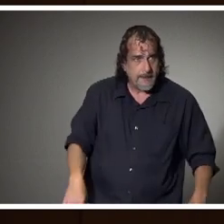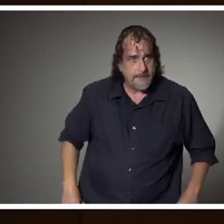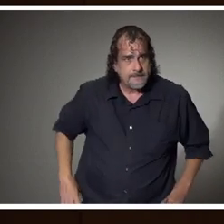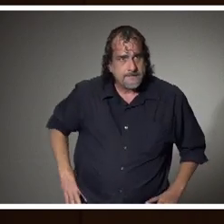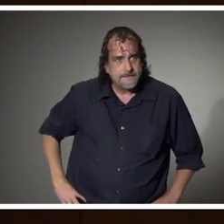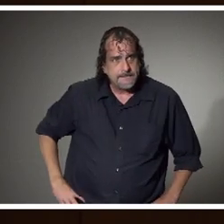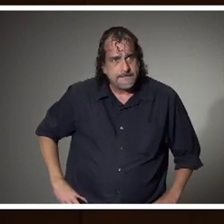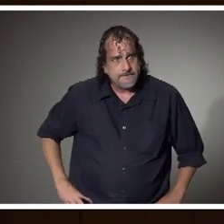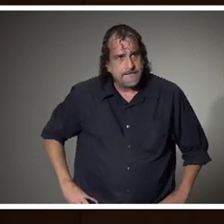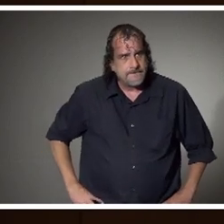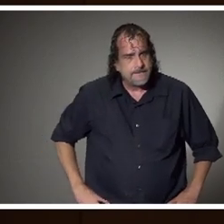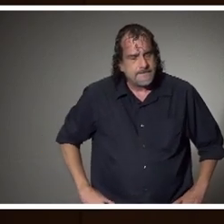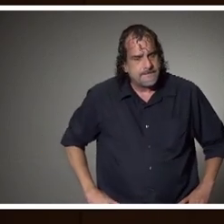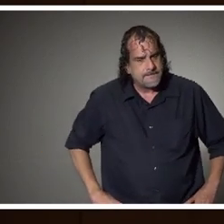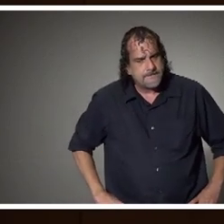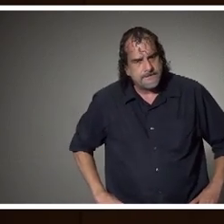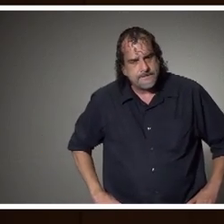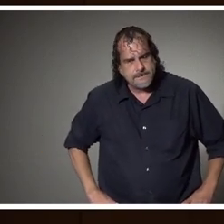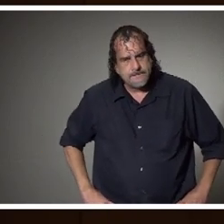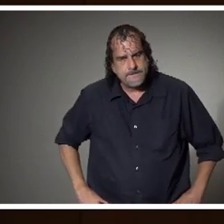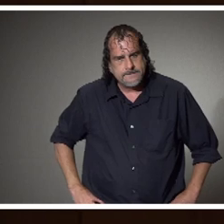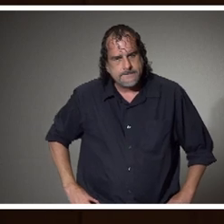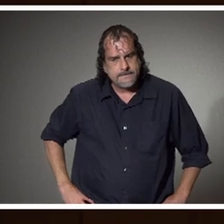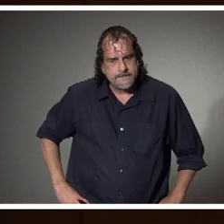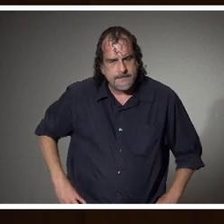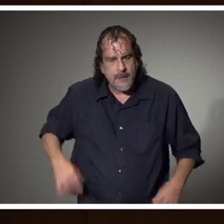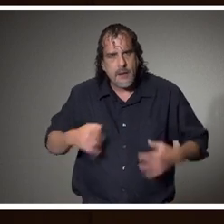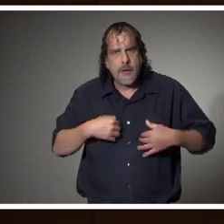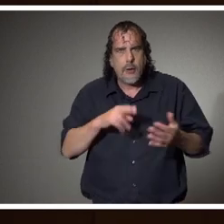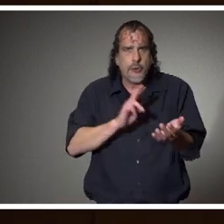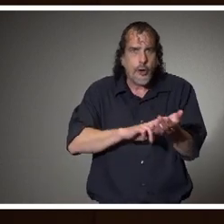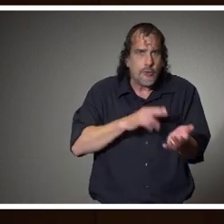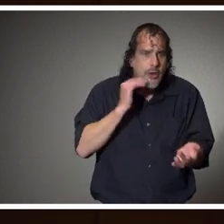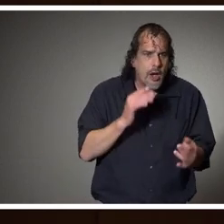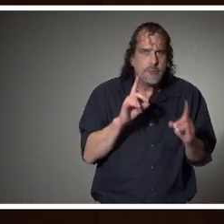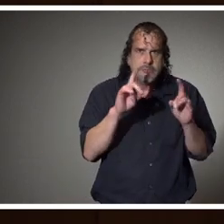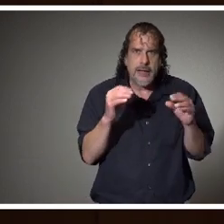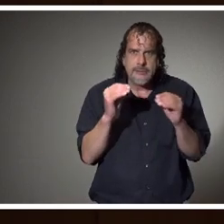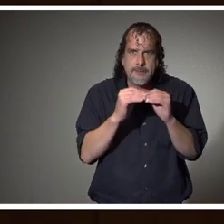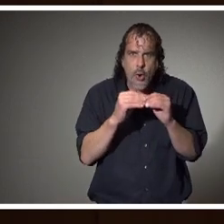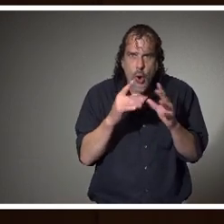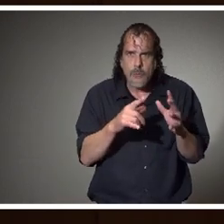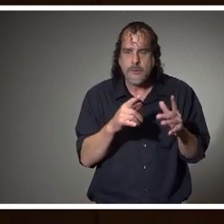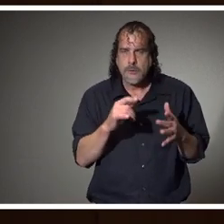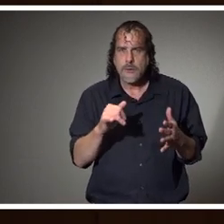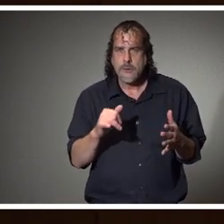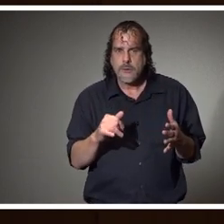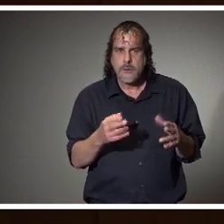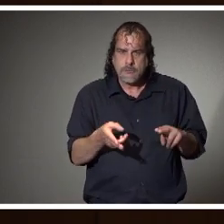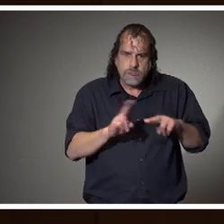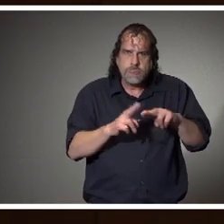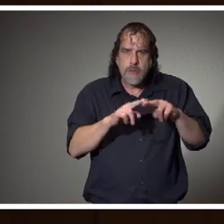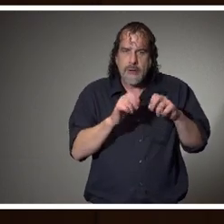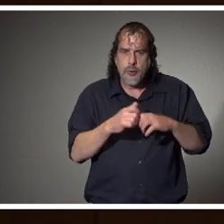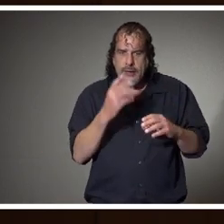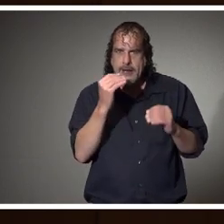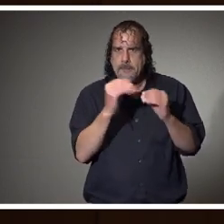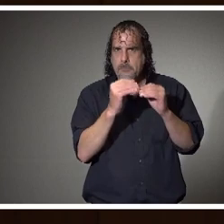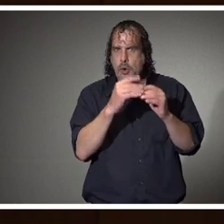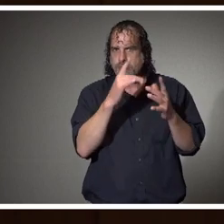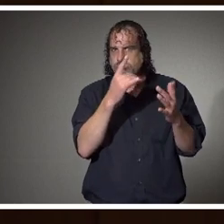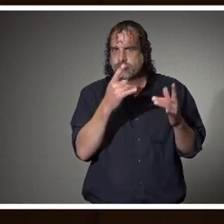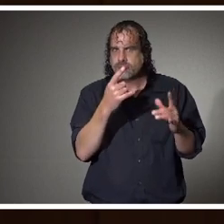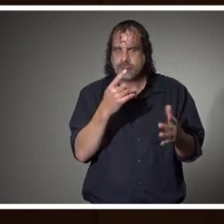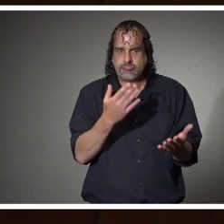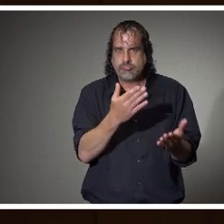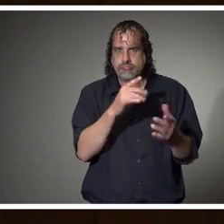I've also started testing around in long-term care settings, testing around every single case, and that's starting to yield results.